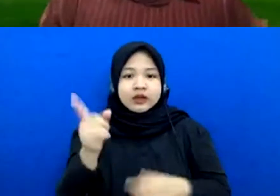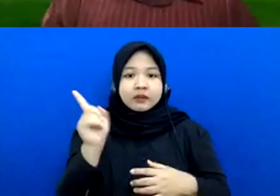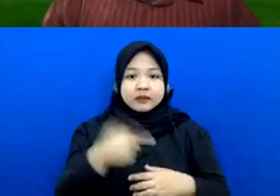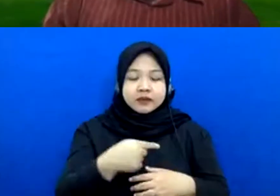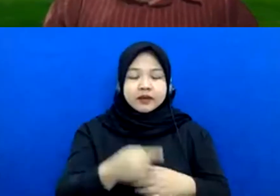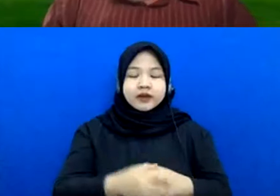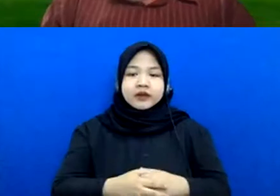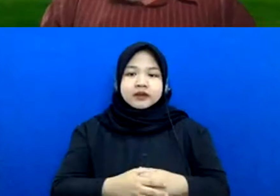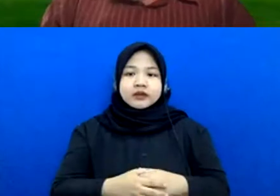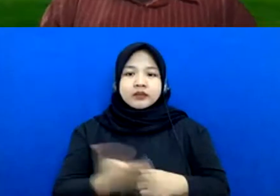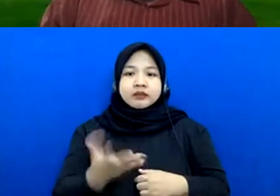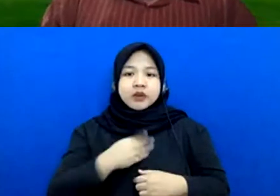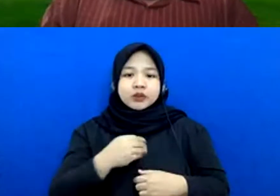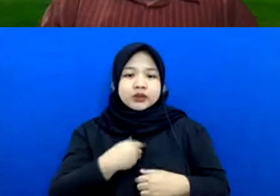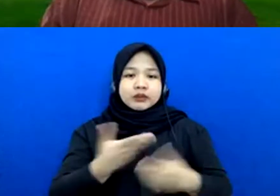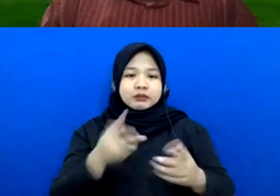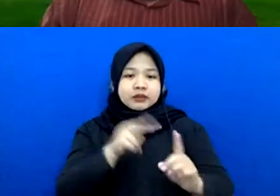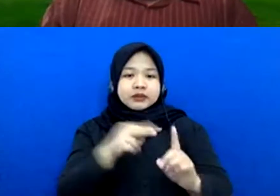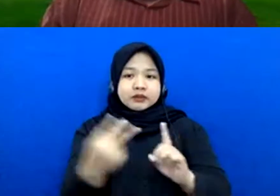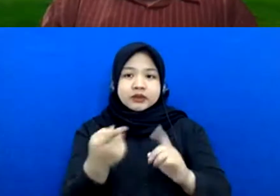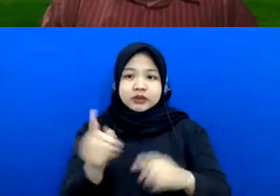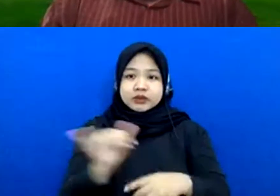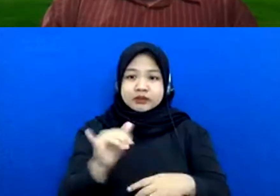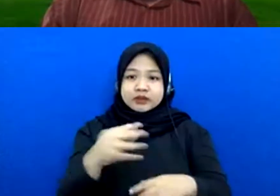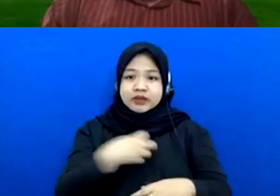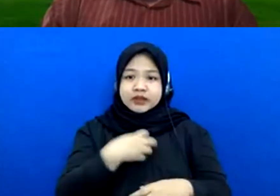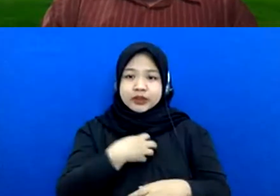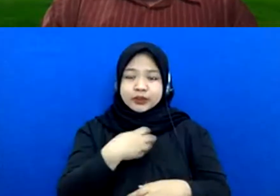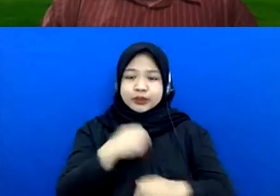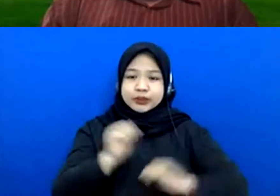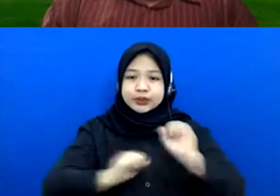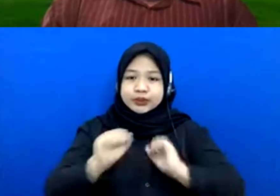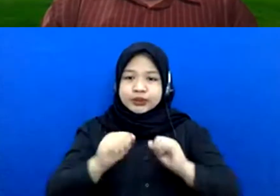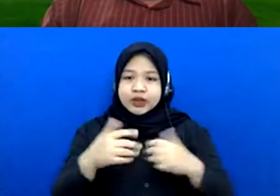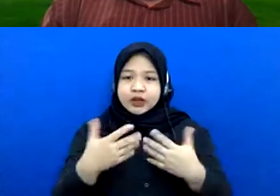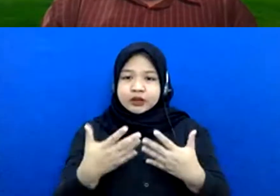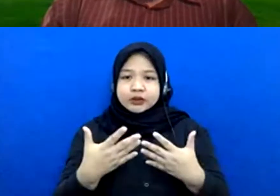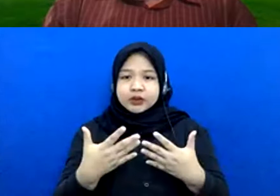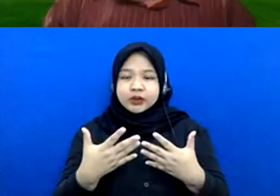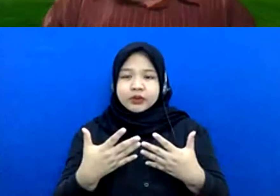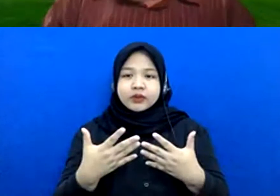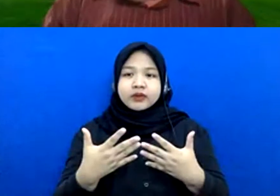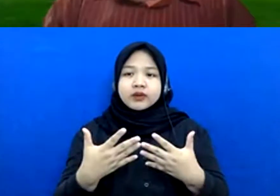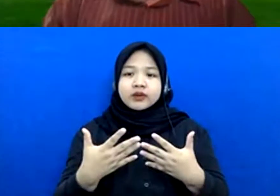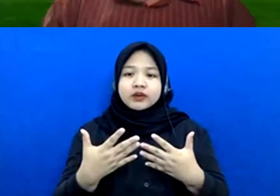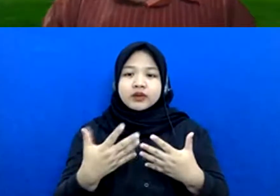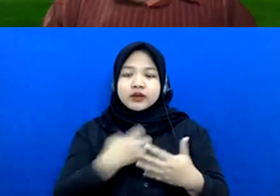What do you mean by a perception? Is it the same as attitudes? If so, why not call it attitudes?